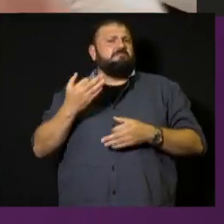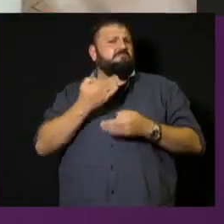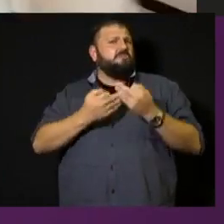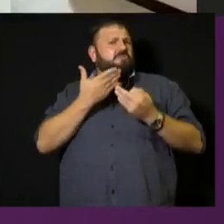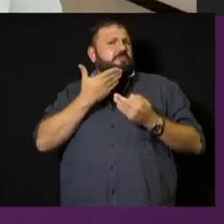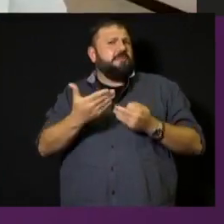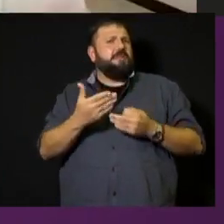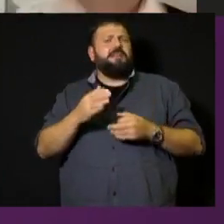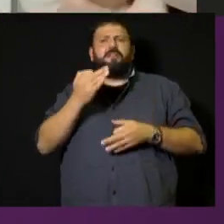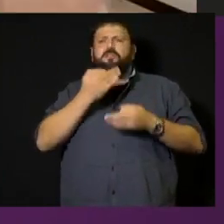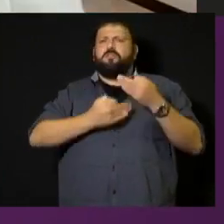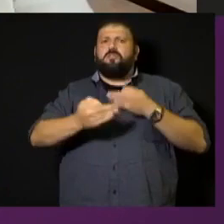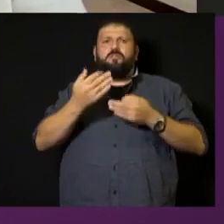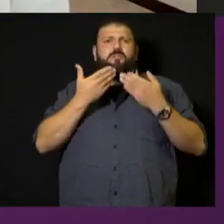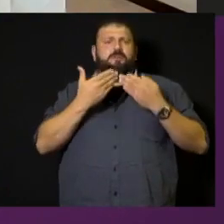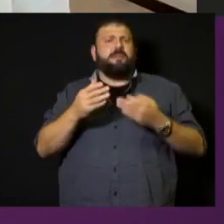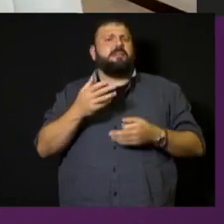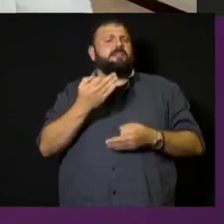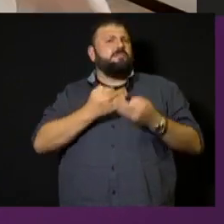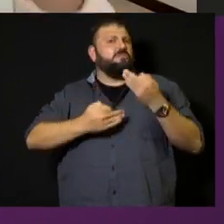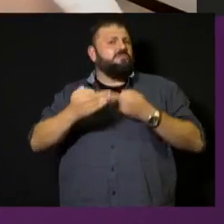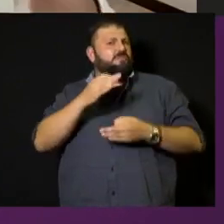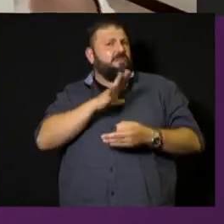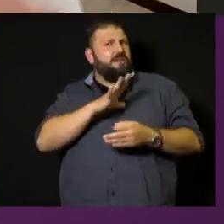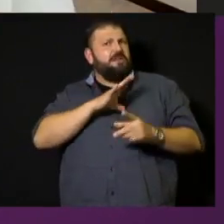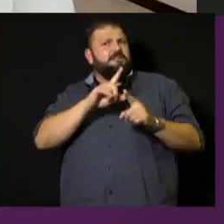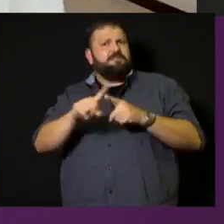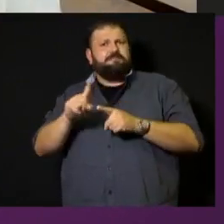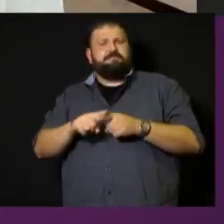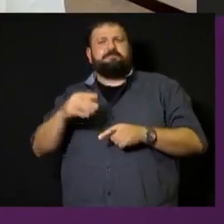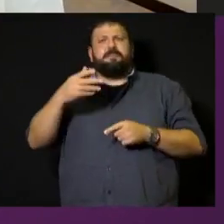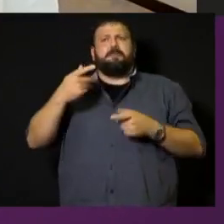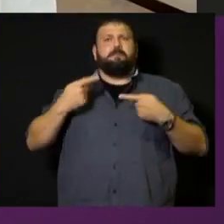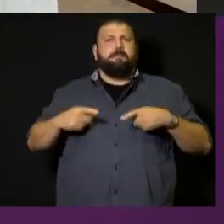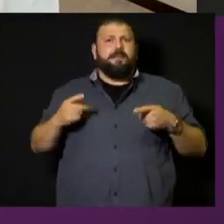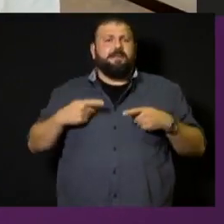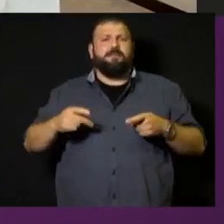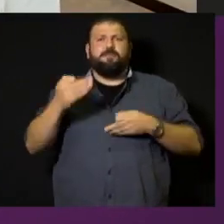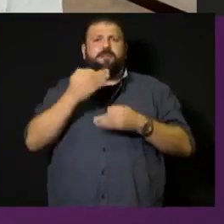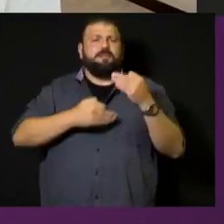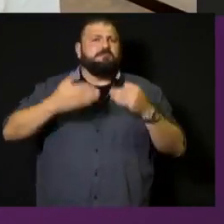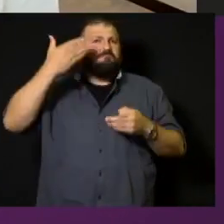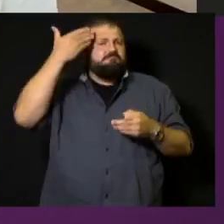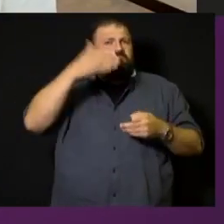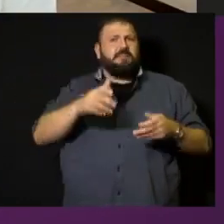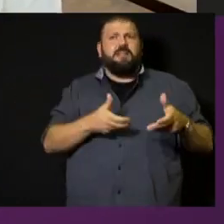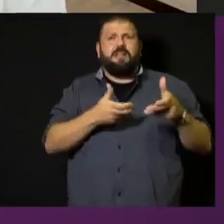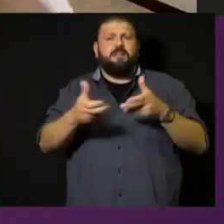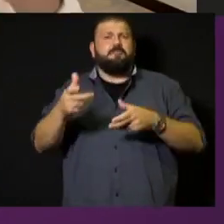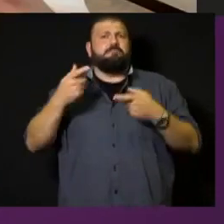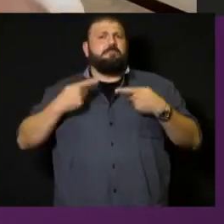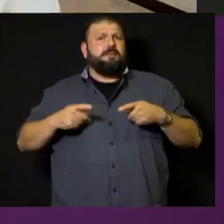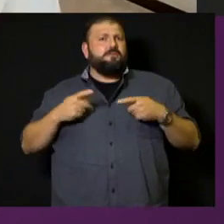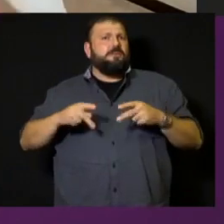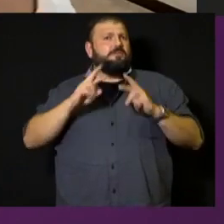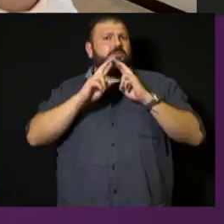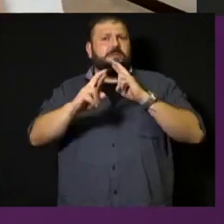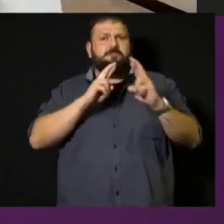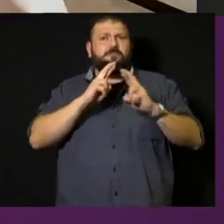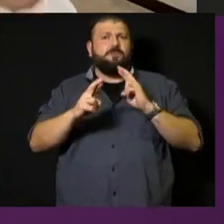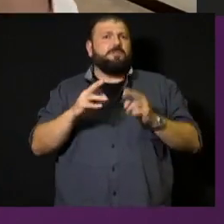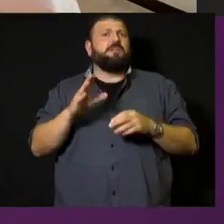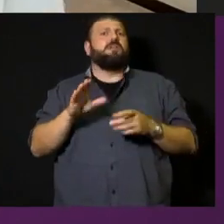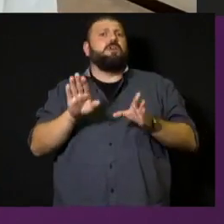have everything for you, all the tools, people that they